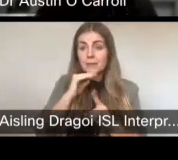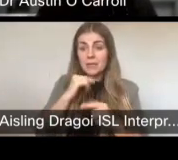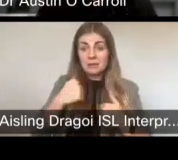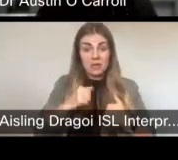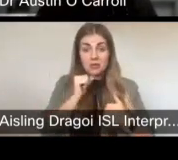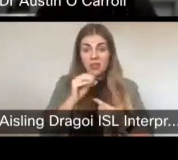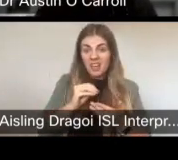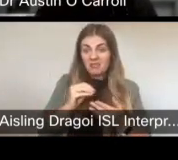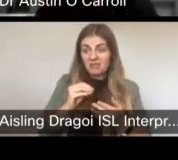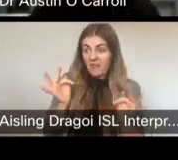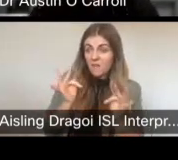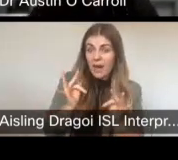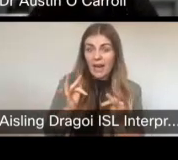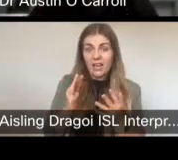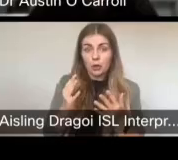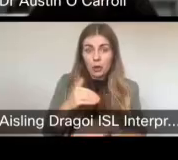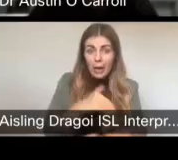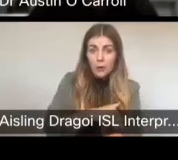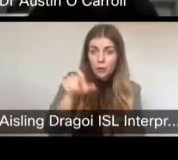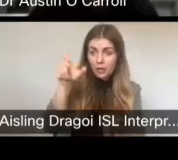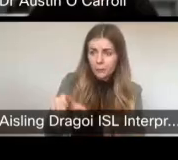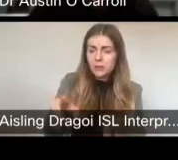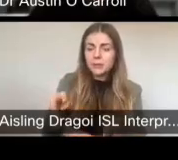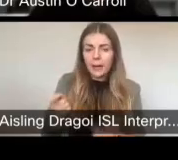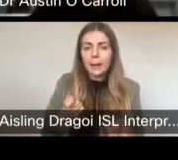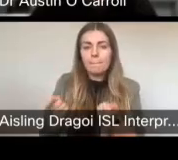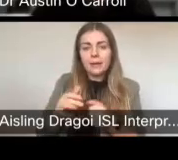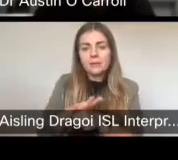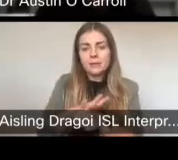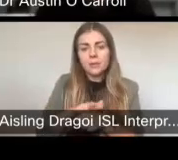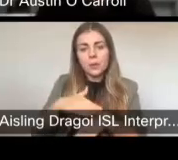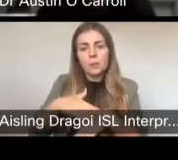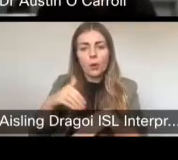it allows you to manage the situation much more effectively.